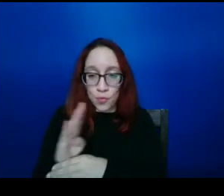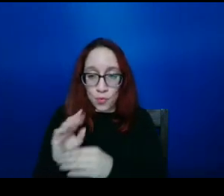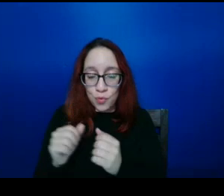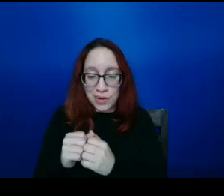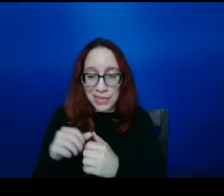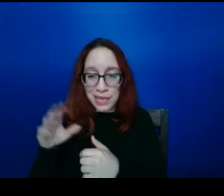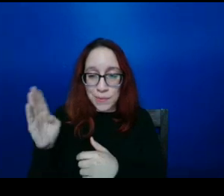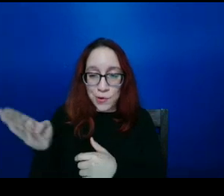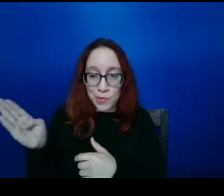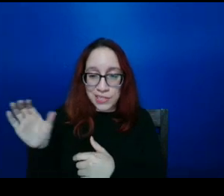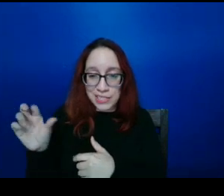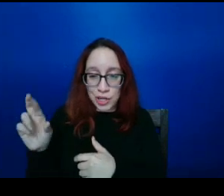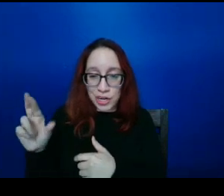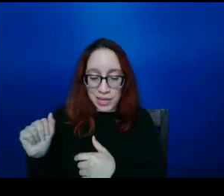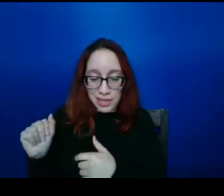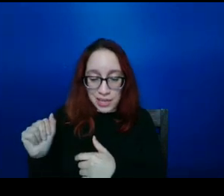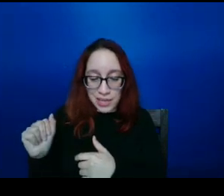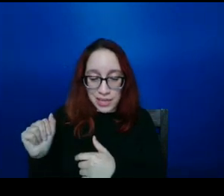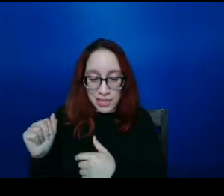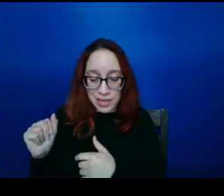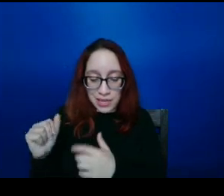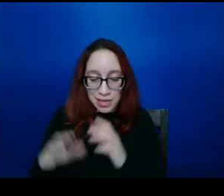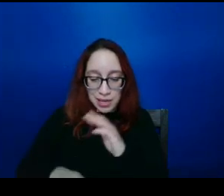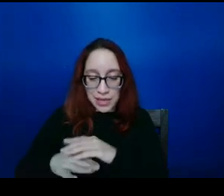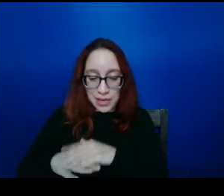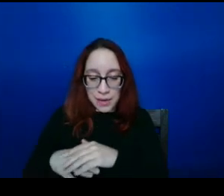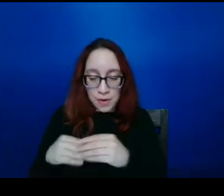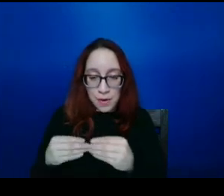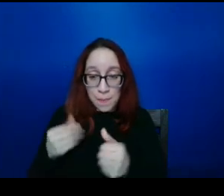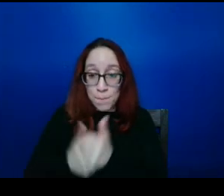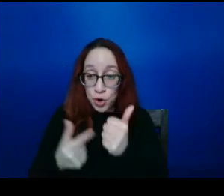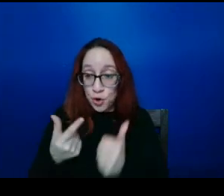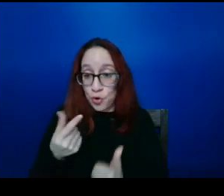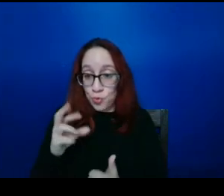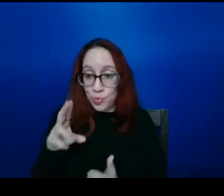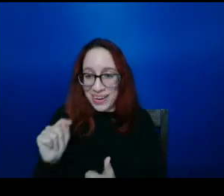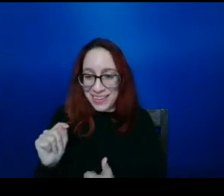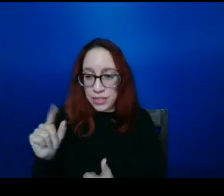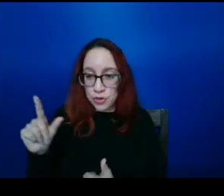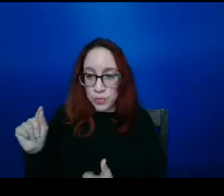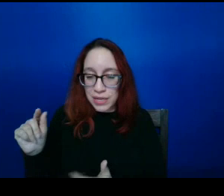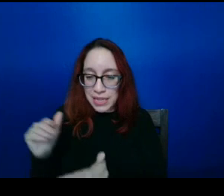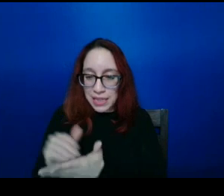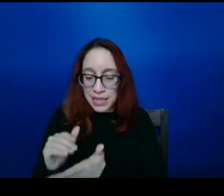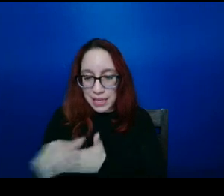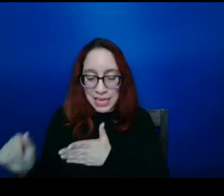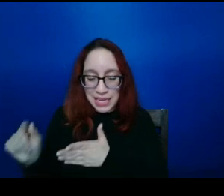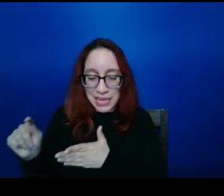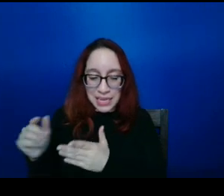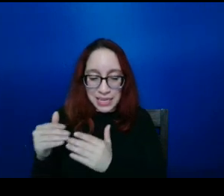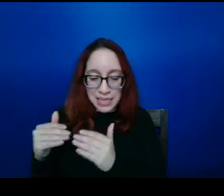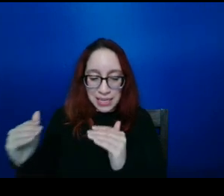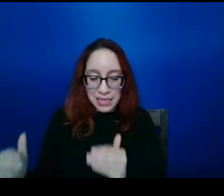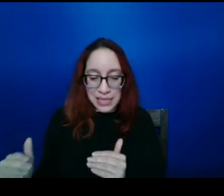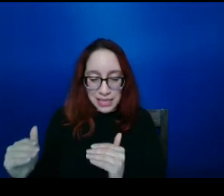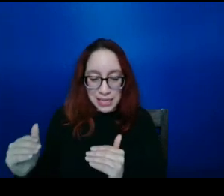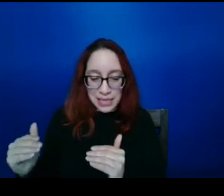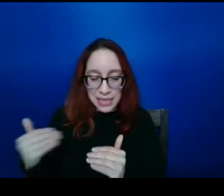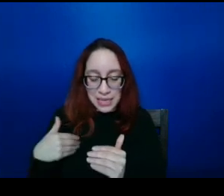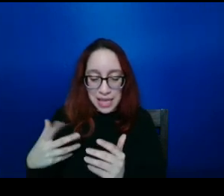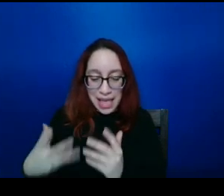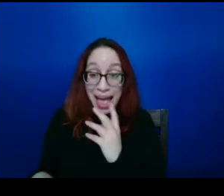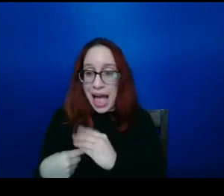Boynton Beach CRA, capping the funding amount per grant at 20,000. This next bullet I added in